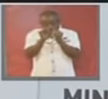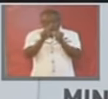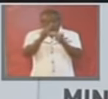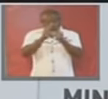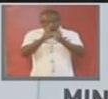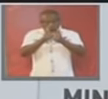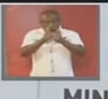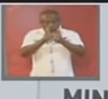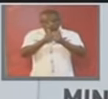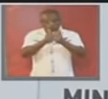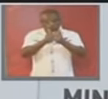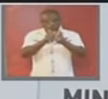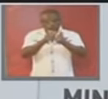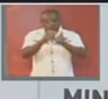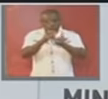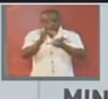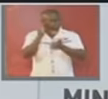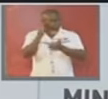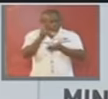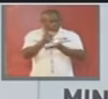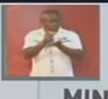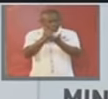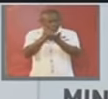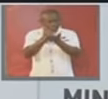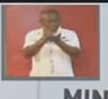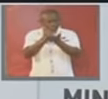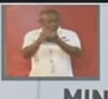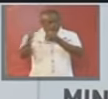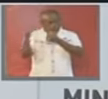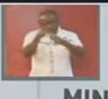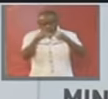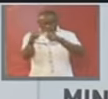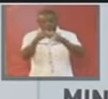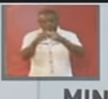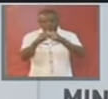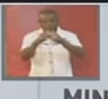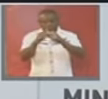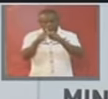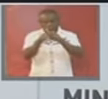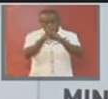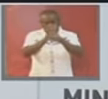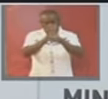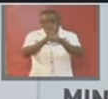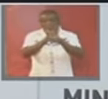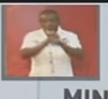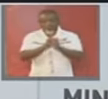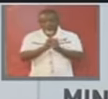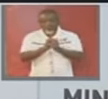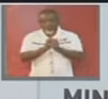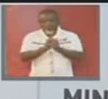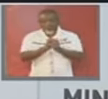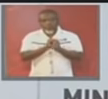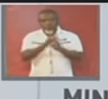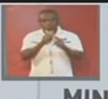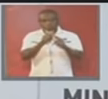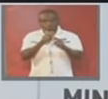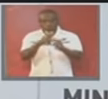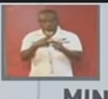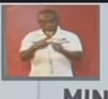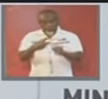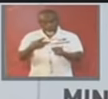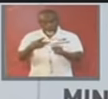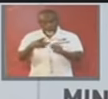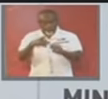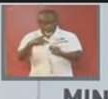is the spikes on the vaccine. And once this is injected into the human body, it instructs the cells